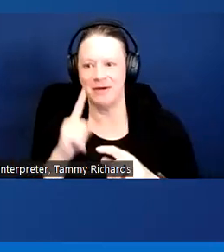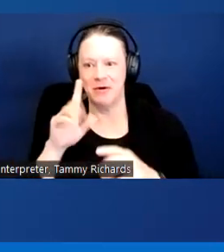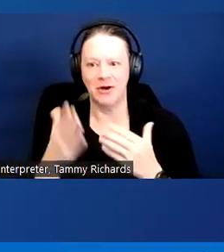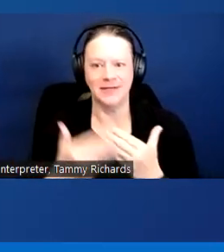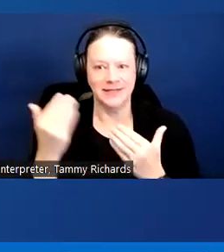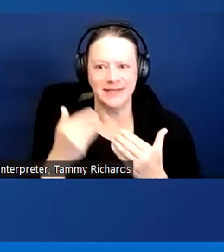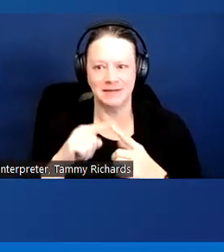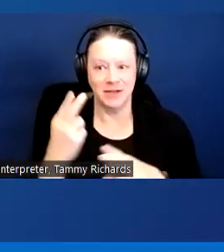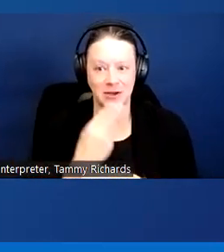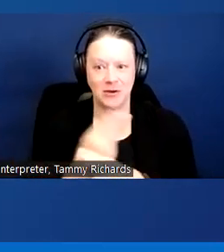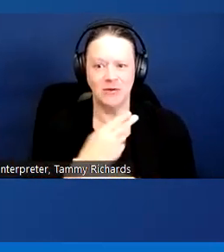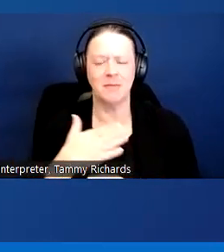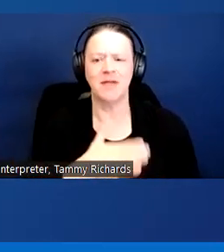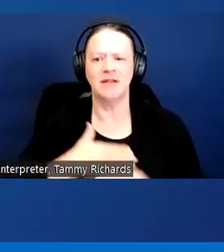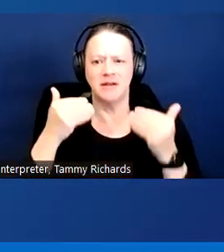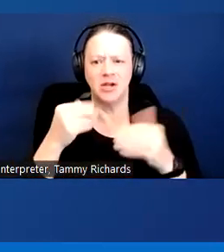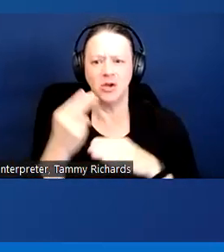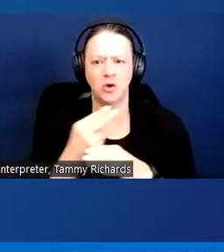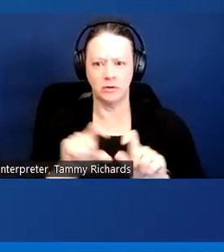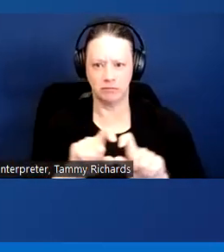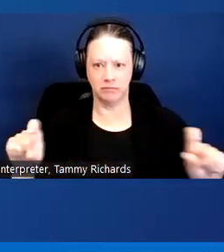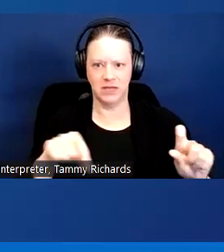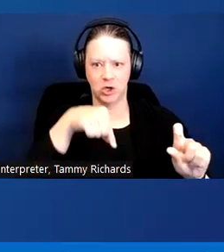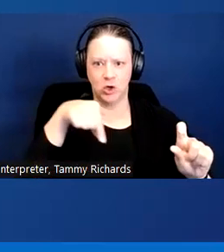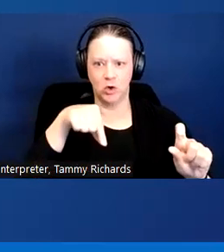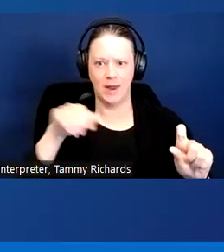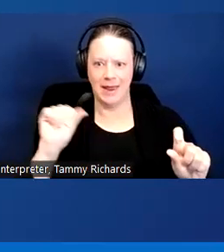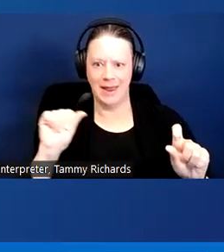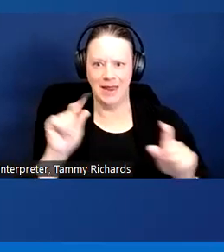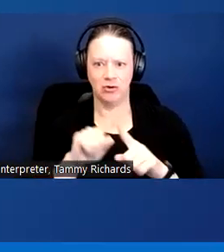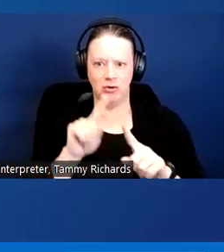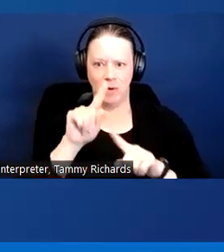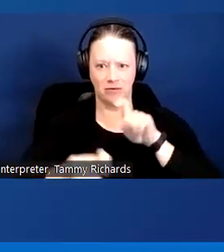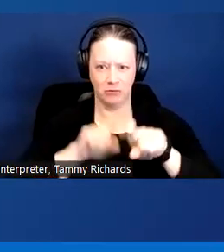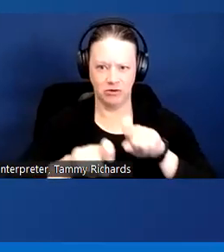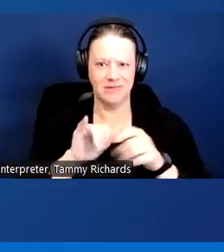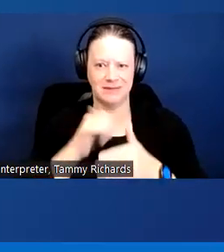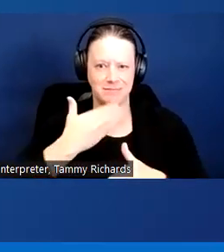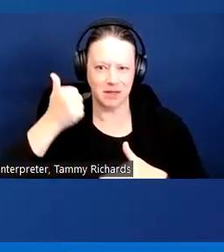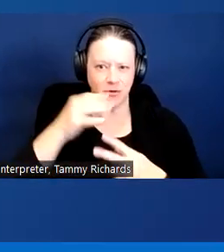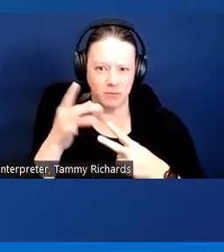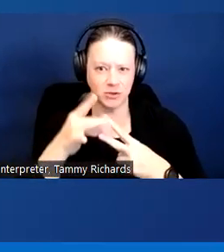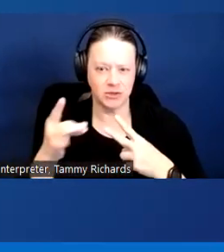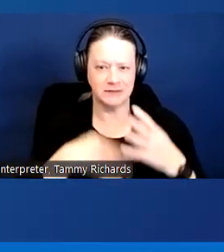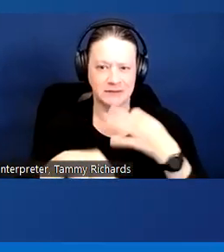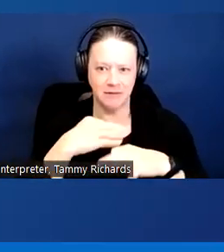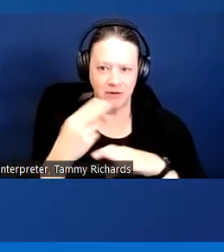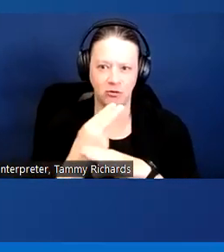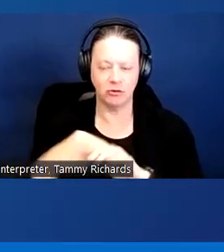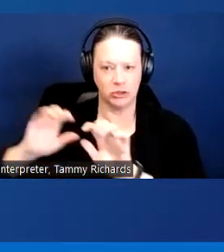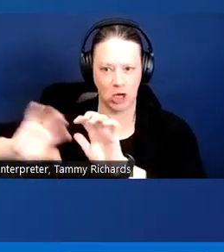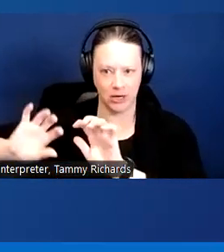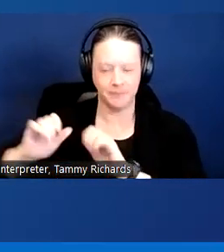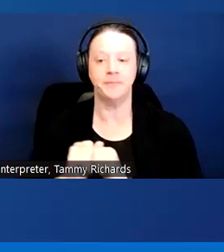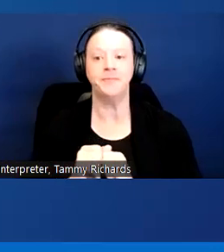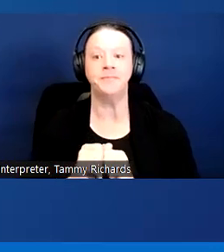please use the Q&A. That's the better option generally. With that, we can go